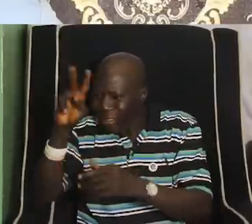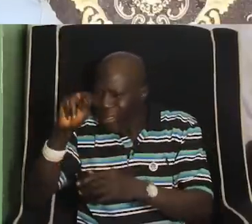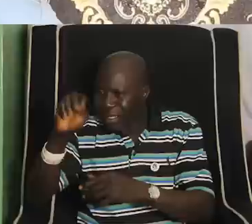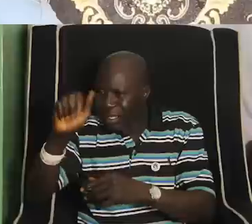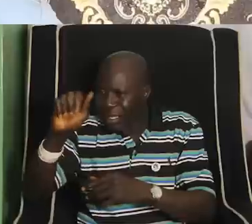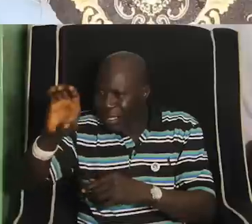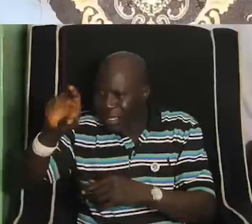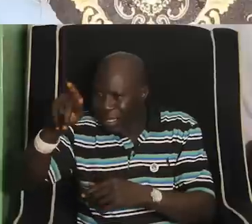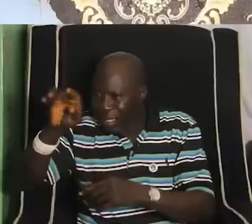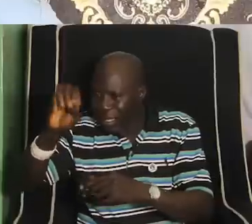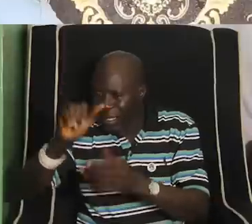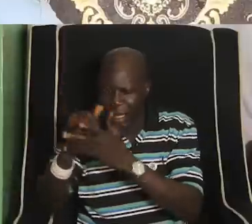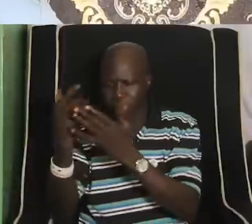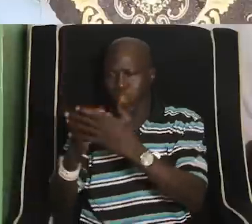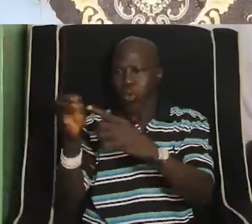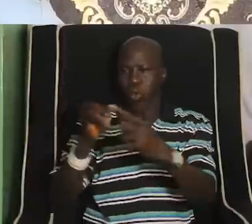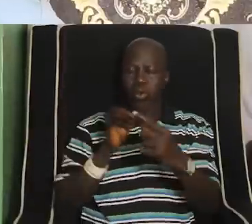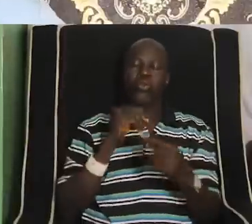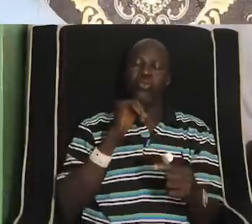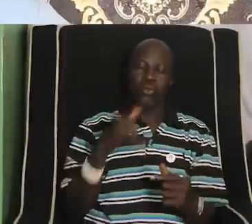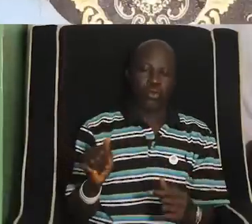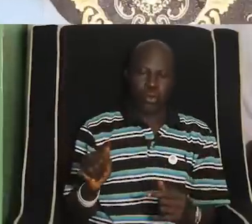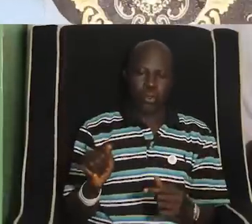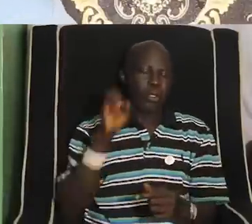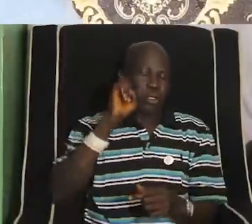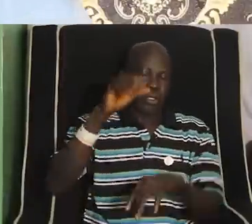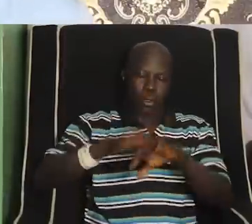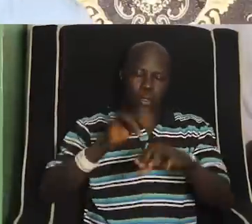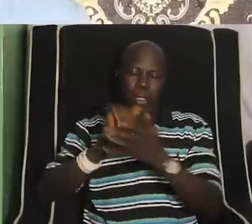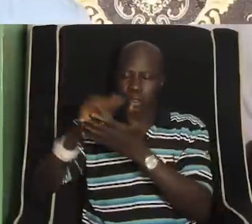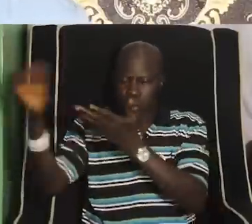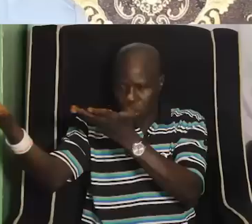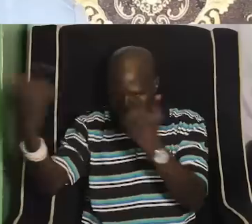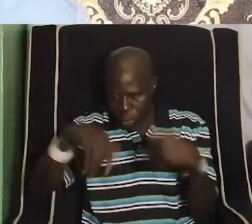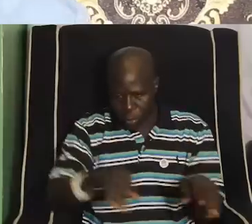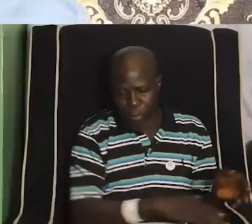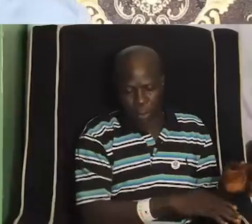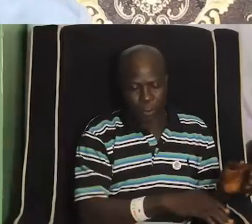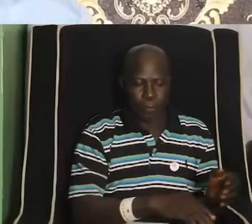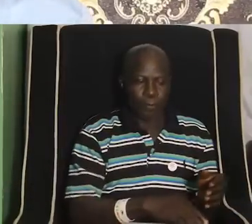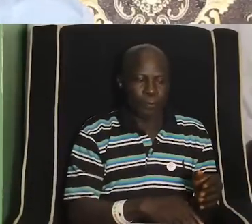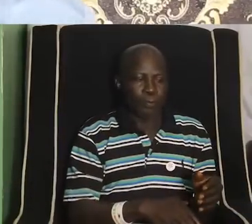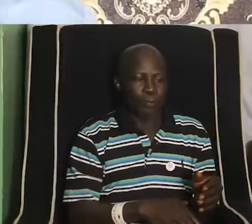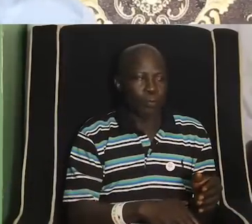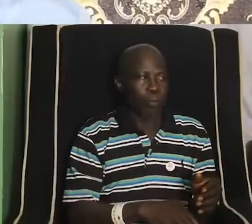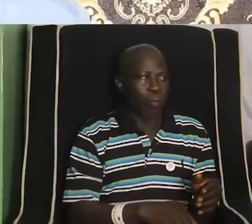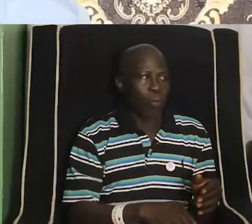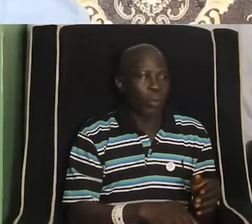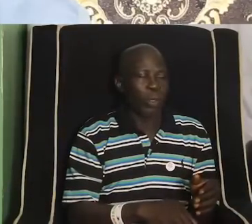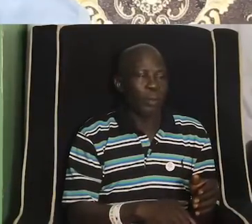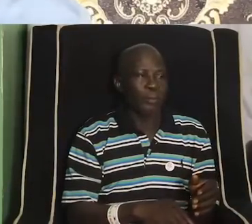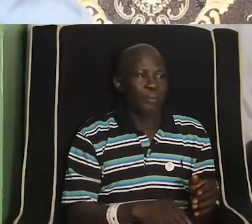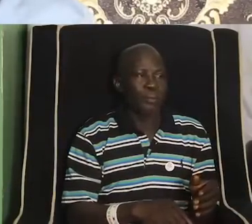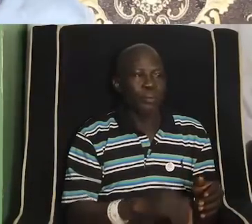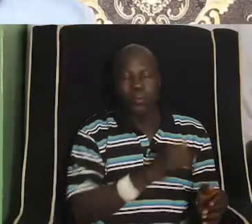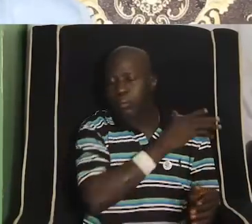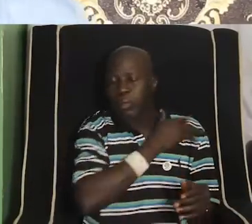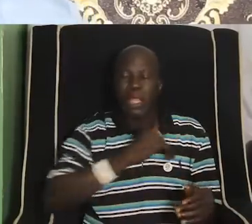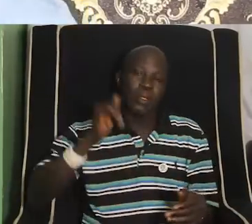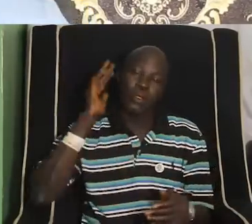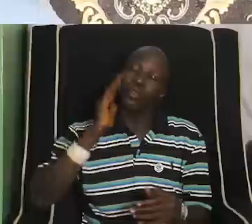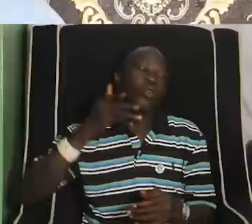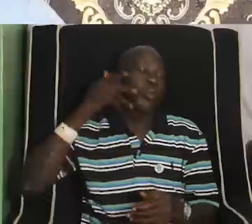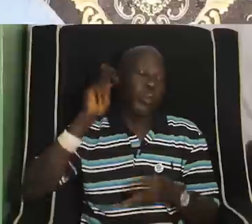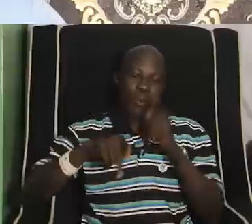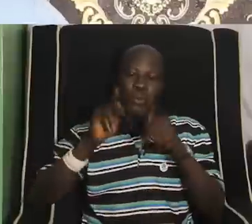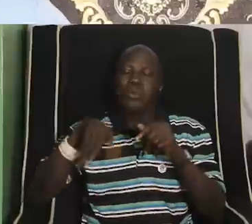me signal to come in and took her in. Hmm. Now you bane ko wo ko fe wo fe ni be wo daada. He said you